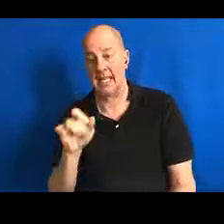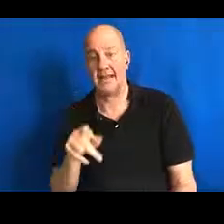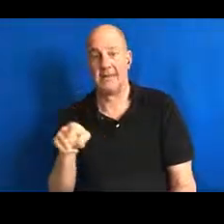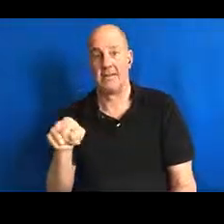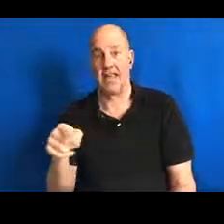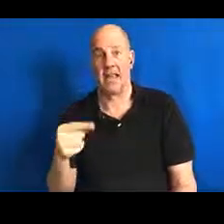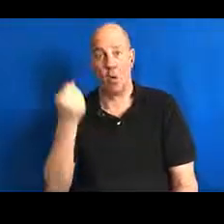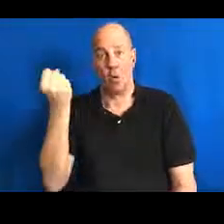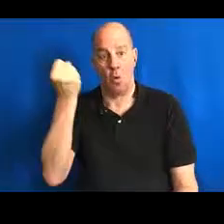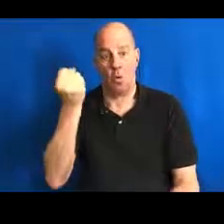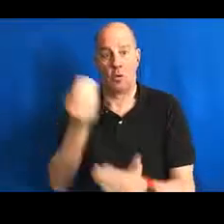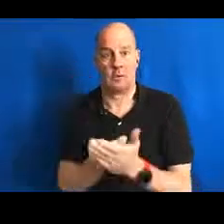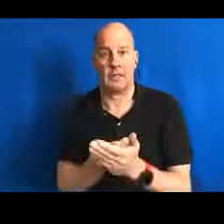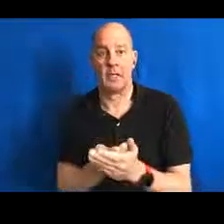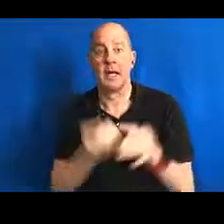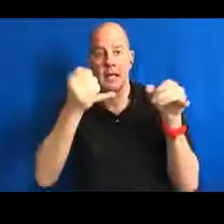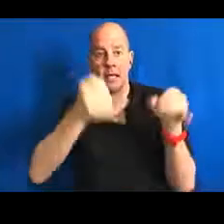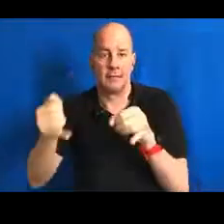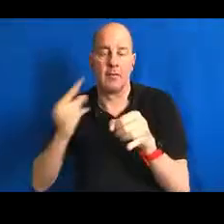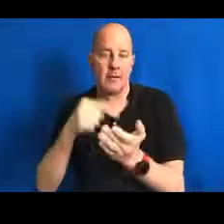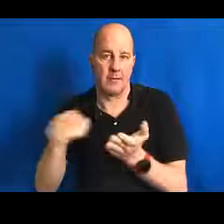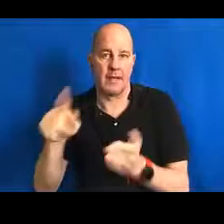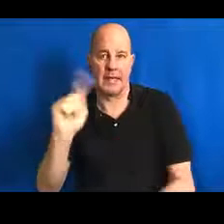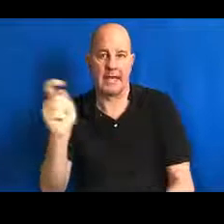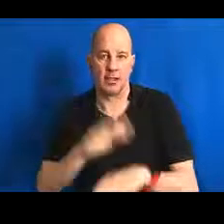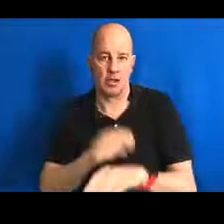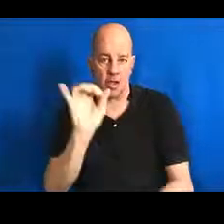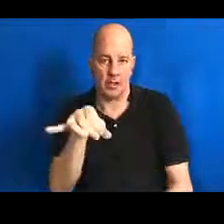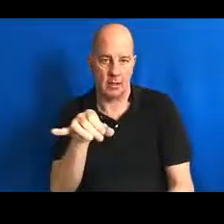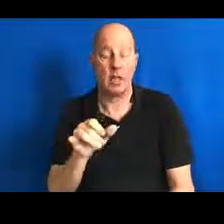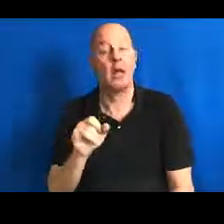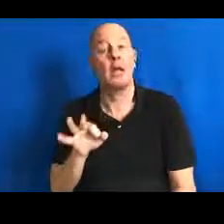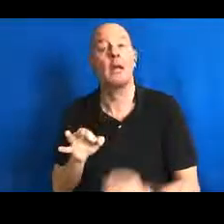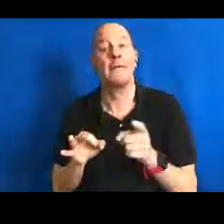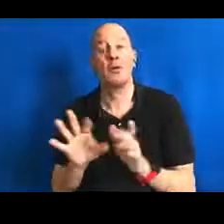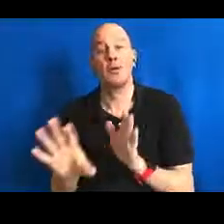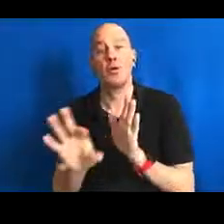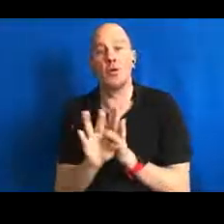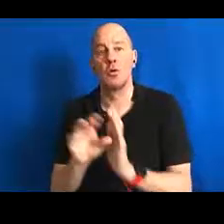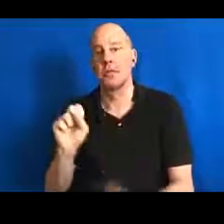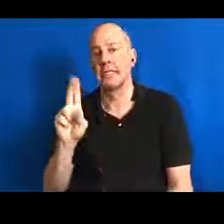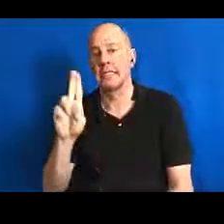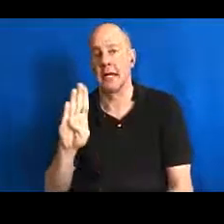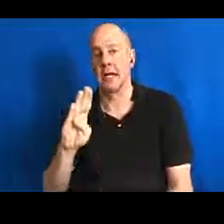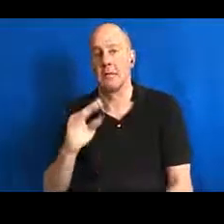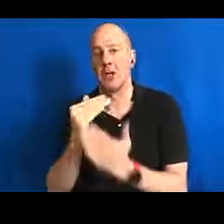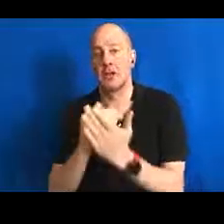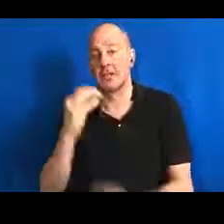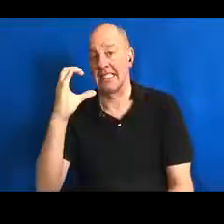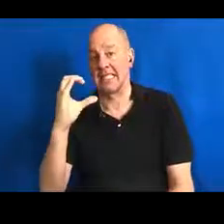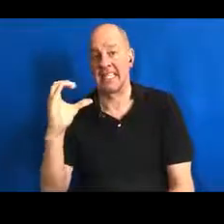money, the individual people are going to have to pay taxes on it. But if you're choosing like a Subchapter C or a Subchapter